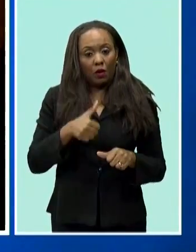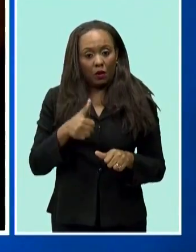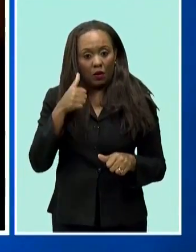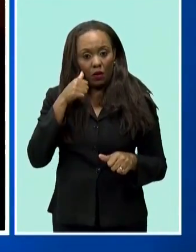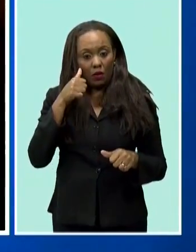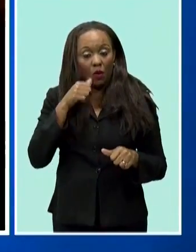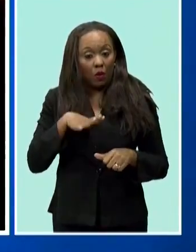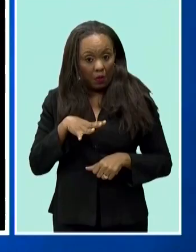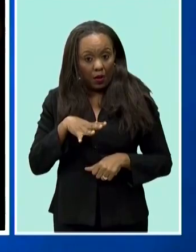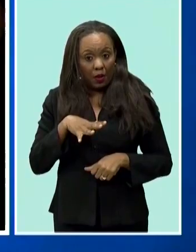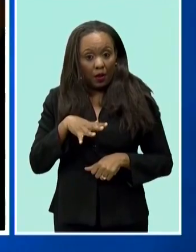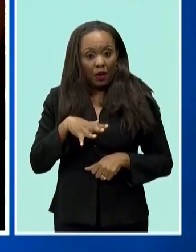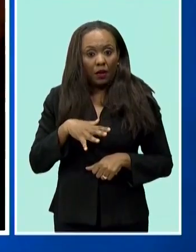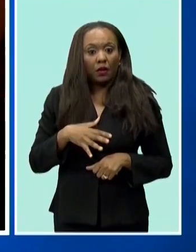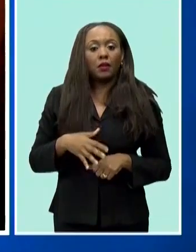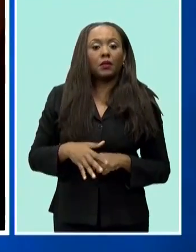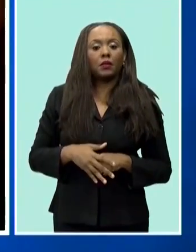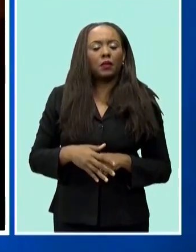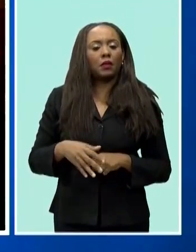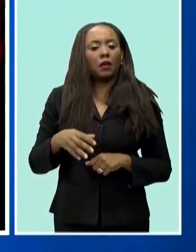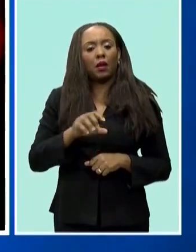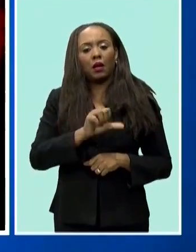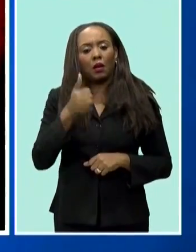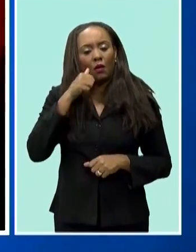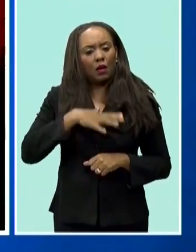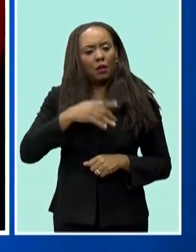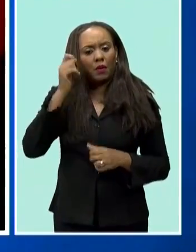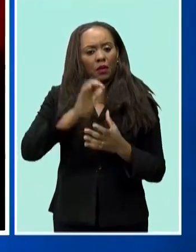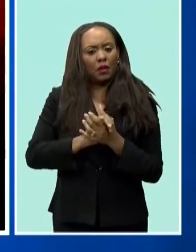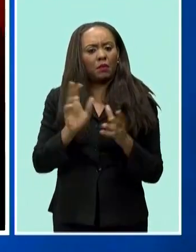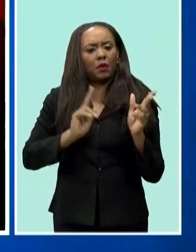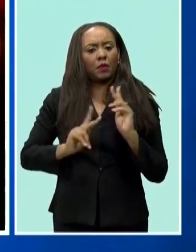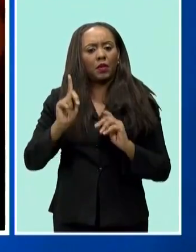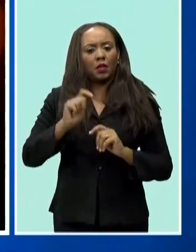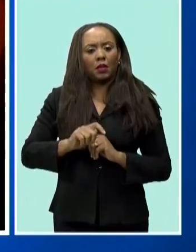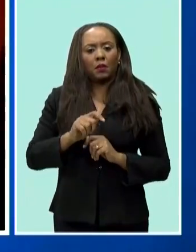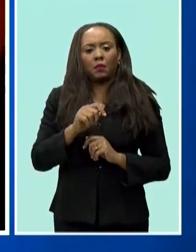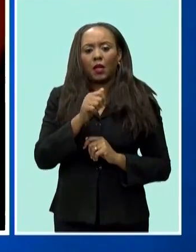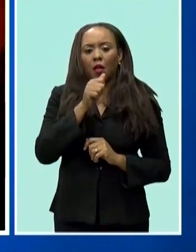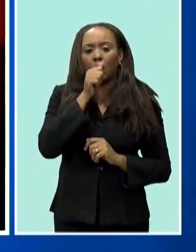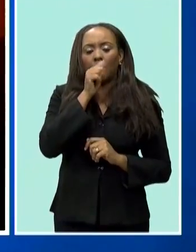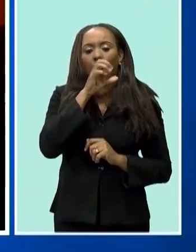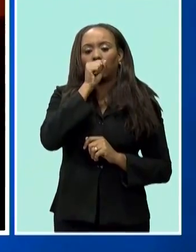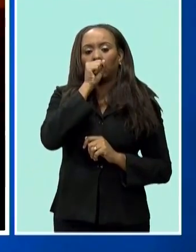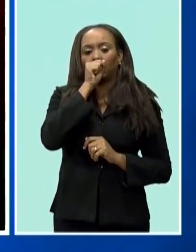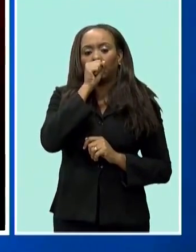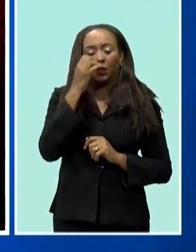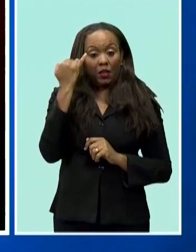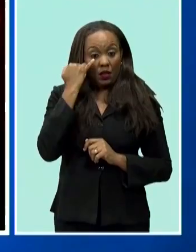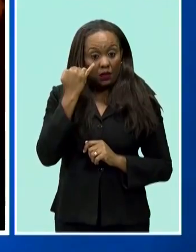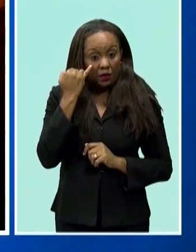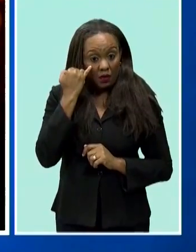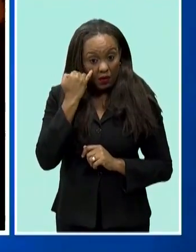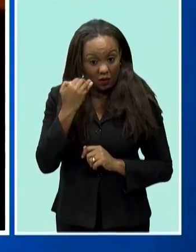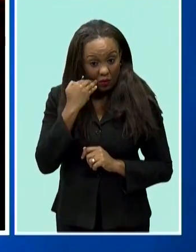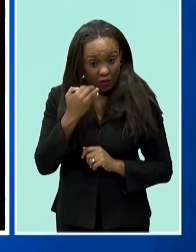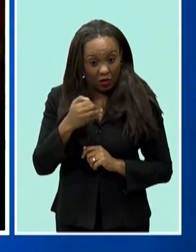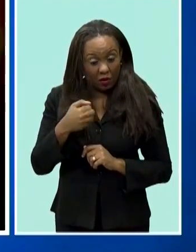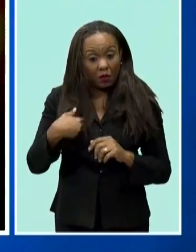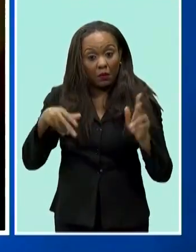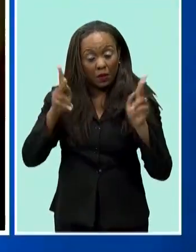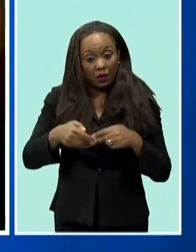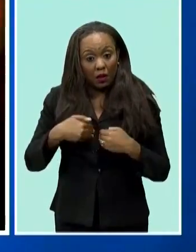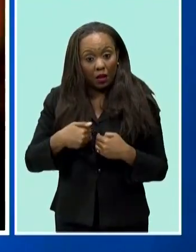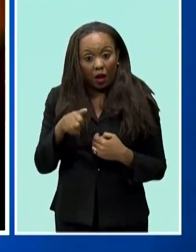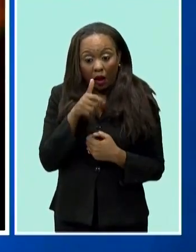Miss Ford. Larita Zellman believes people should become confidential informants, and if they know for sure someone has a gun